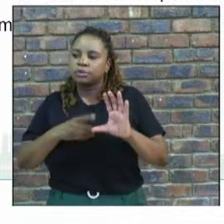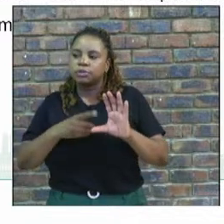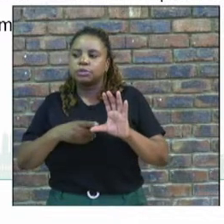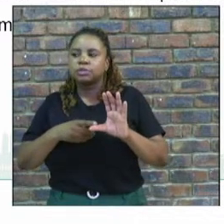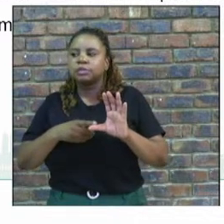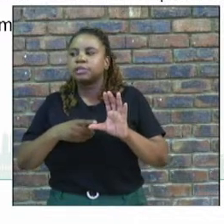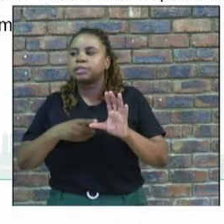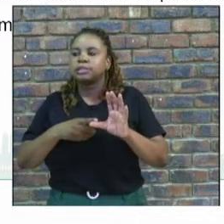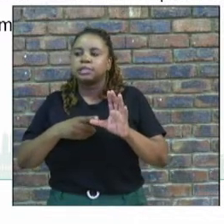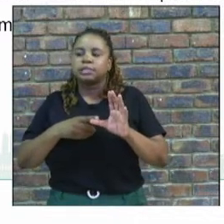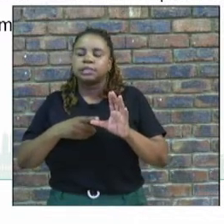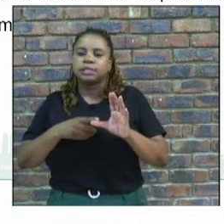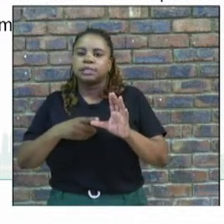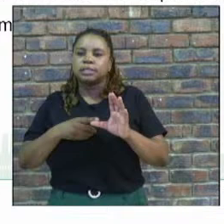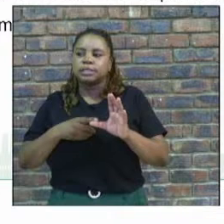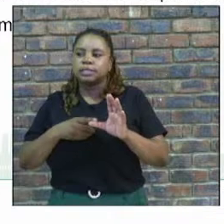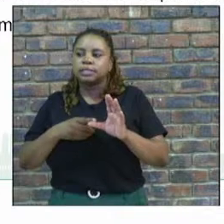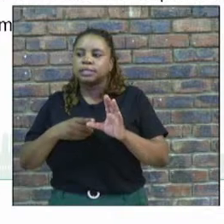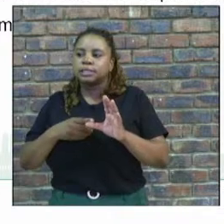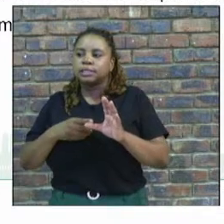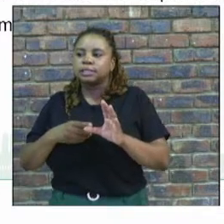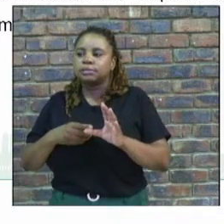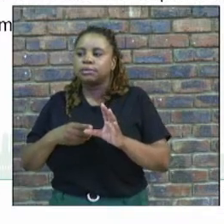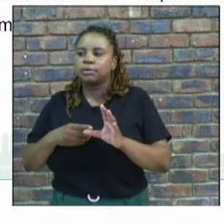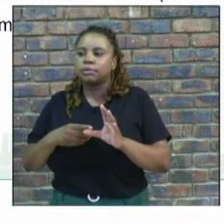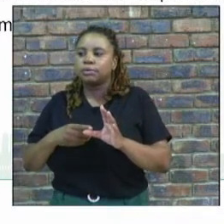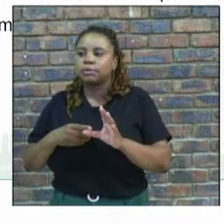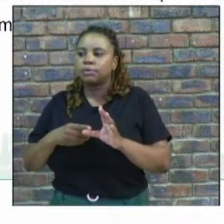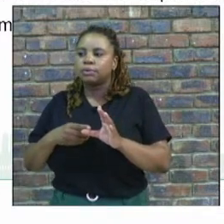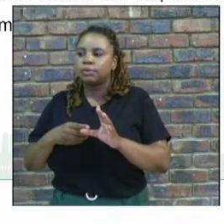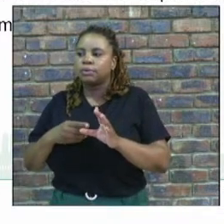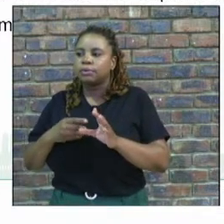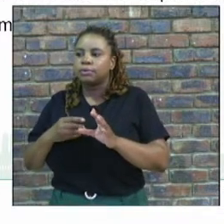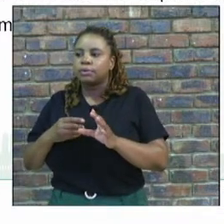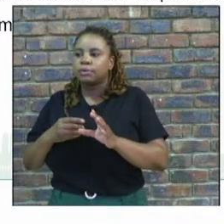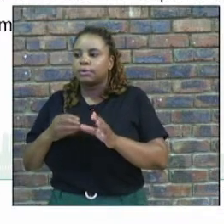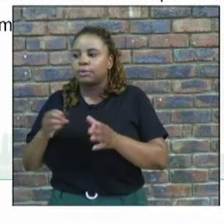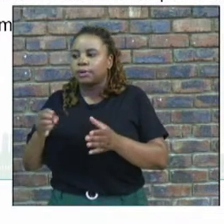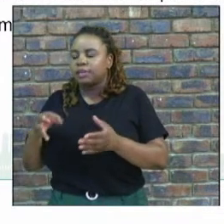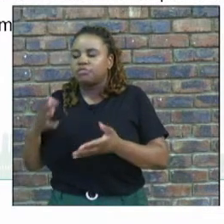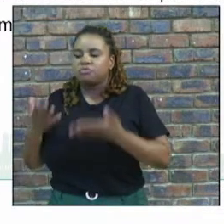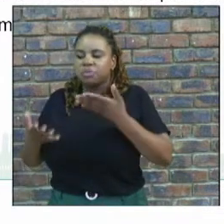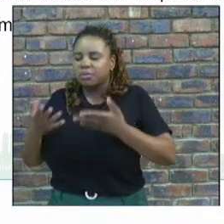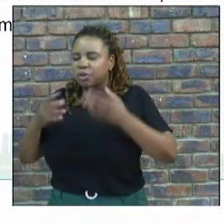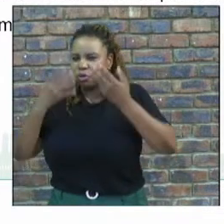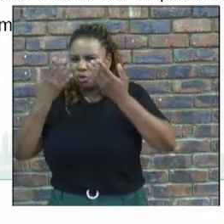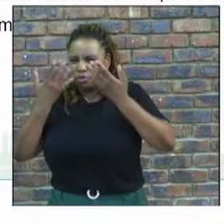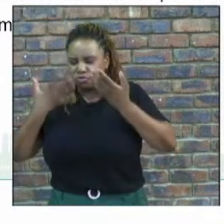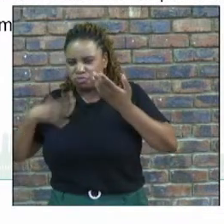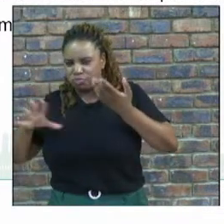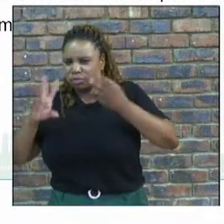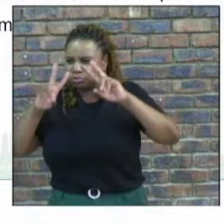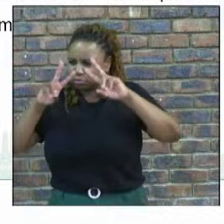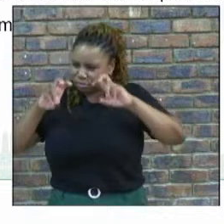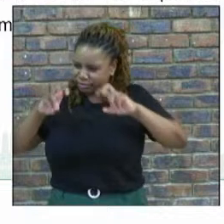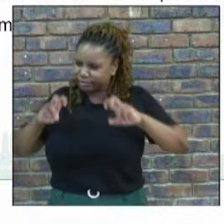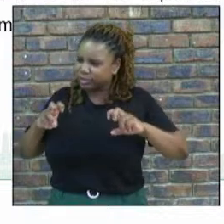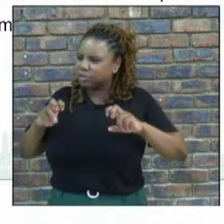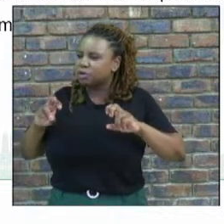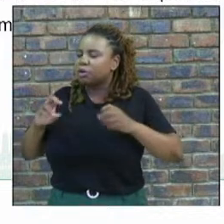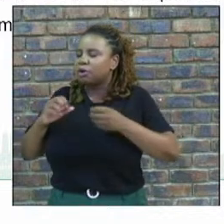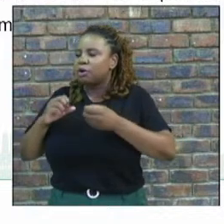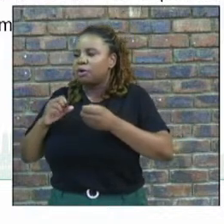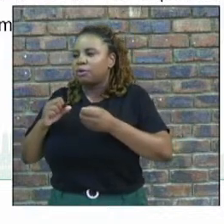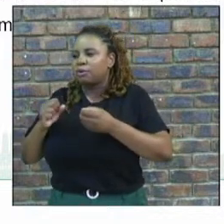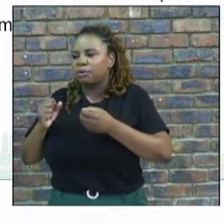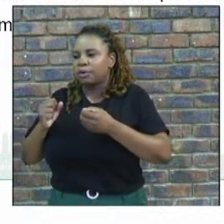comes and to explore and produce gas in South Africa, they